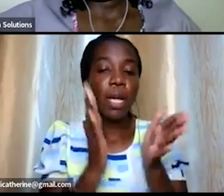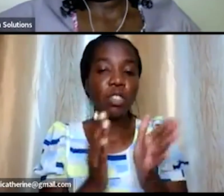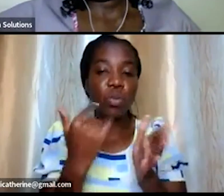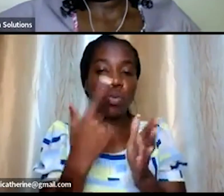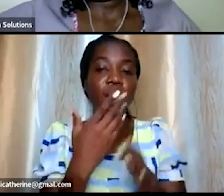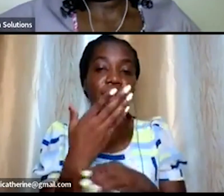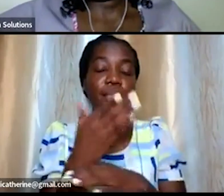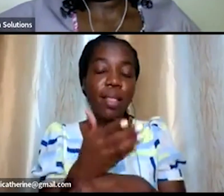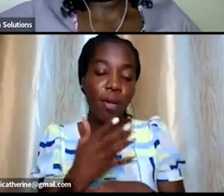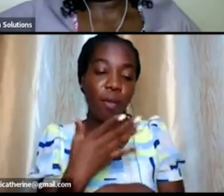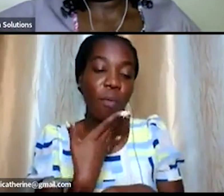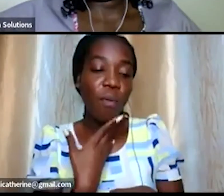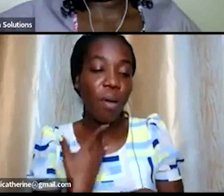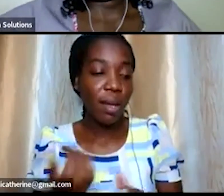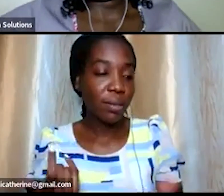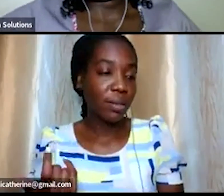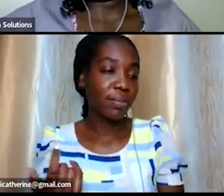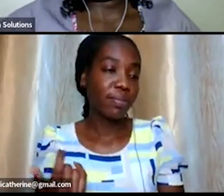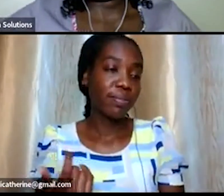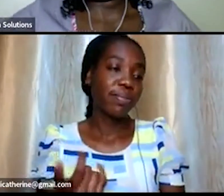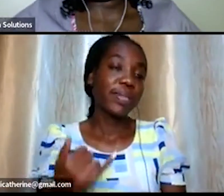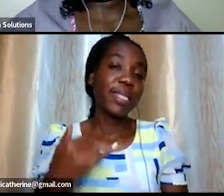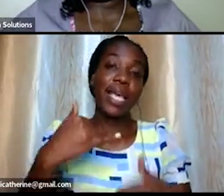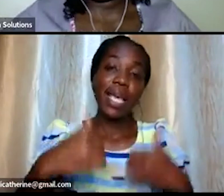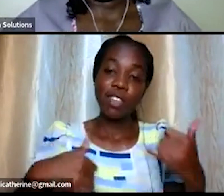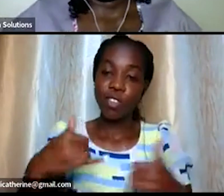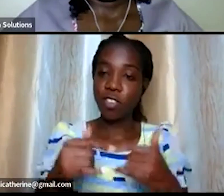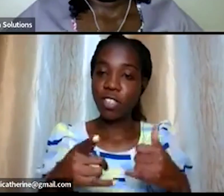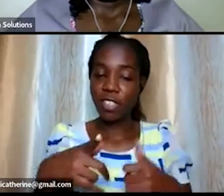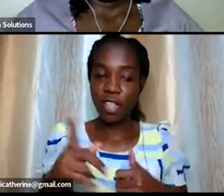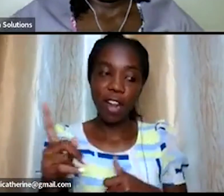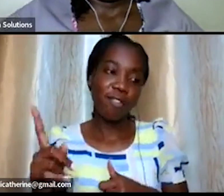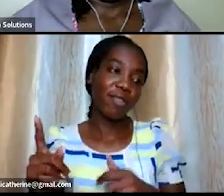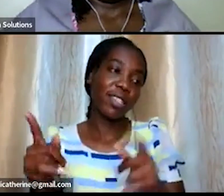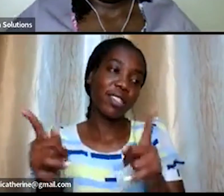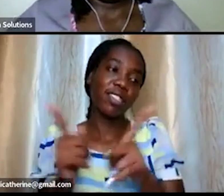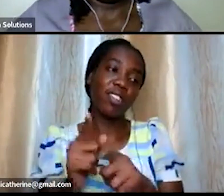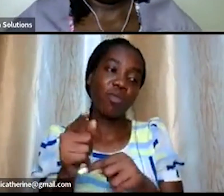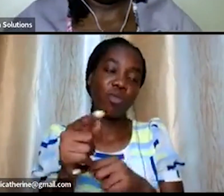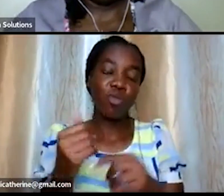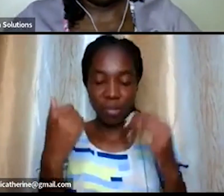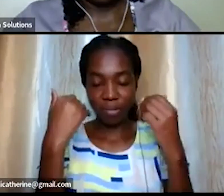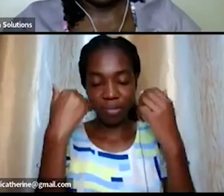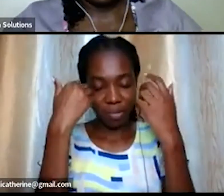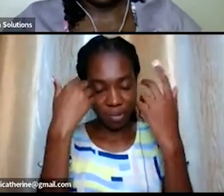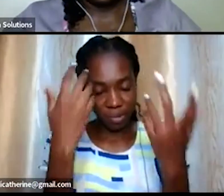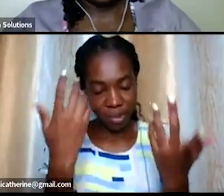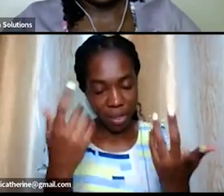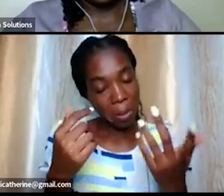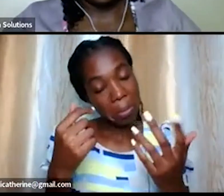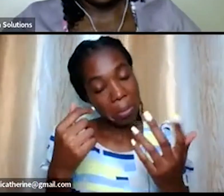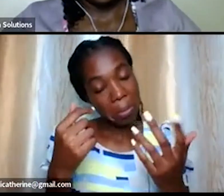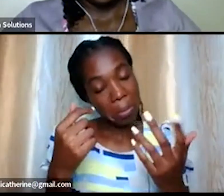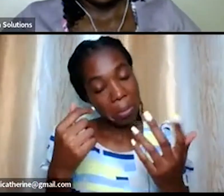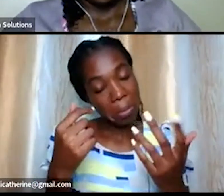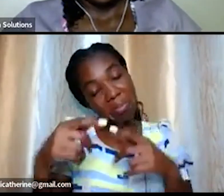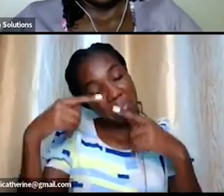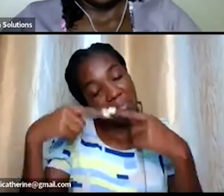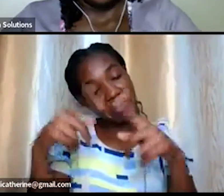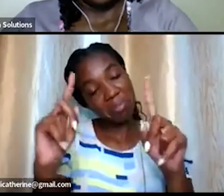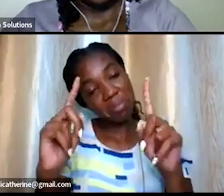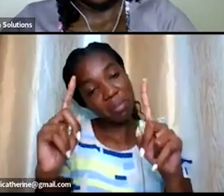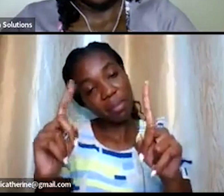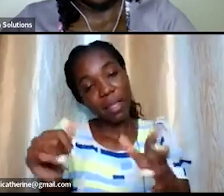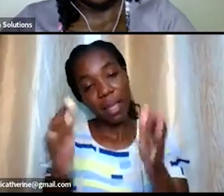want to enjoy himself, that as you guys don't stress me, then it's upon yourself. Since the topic